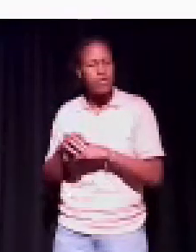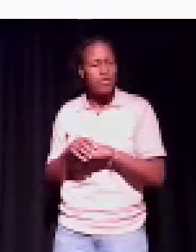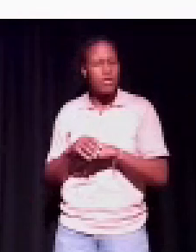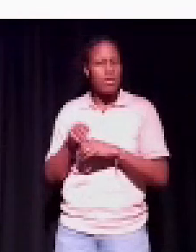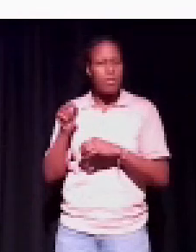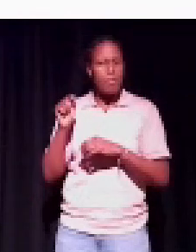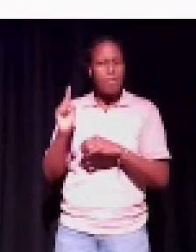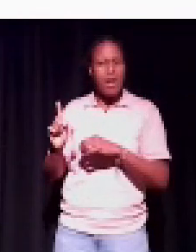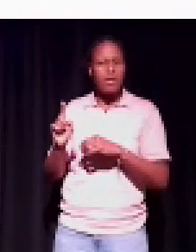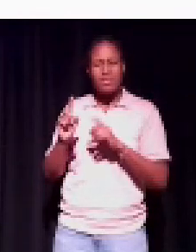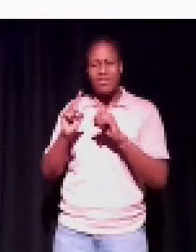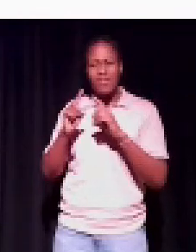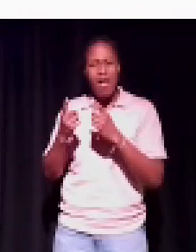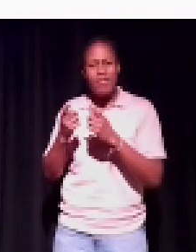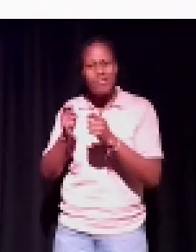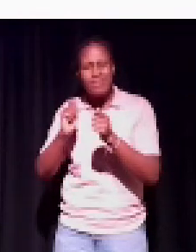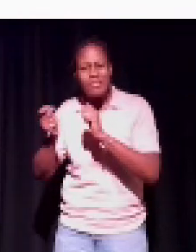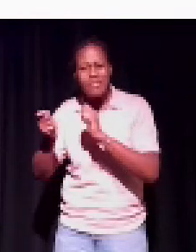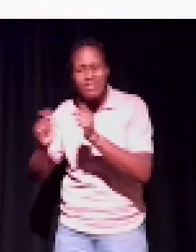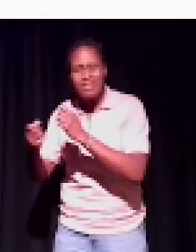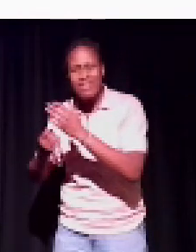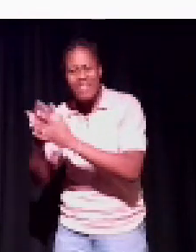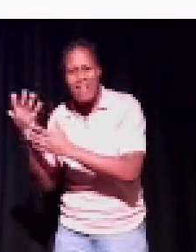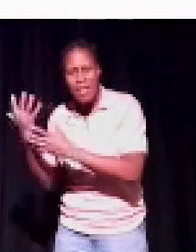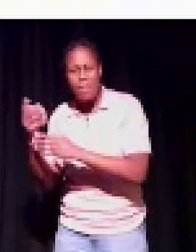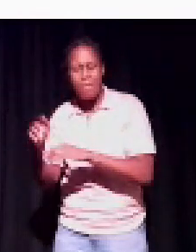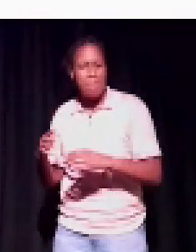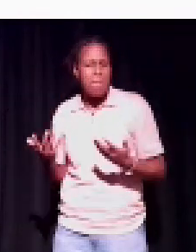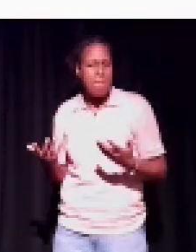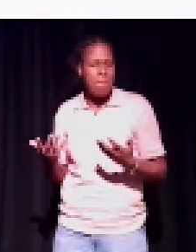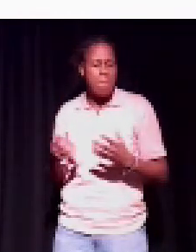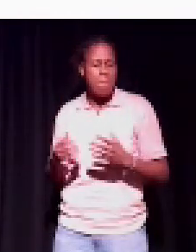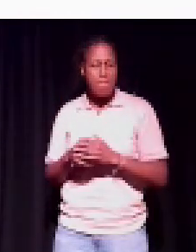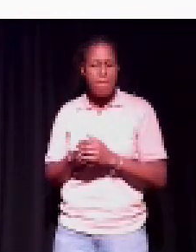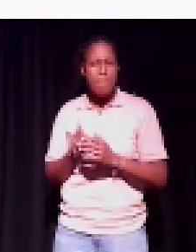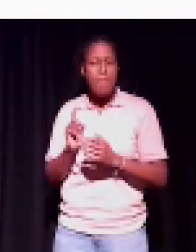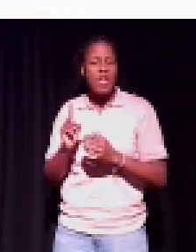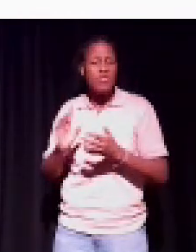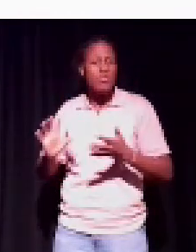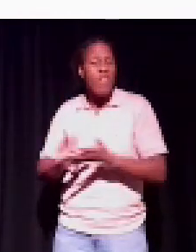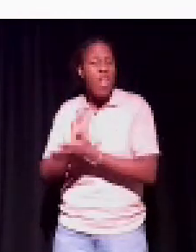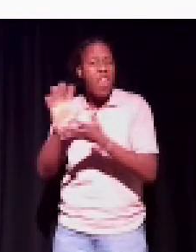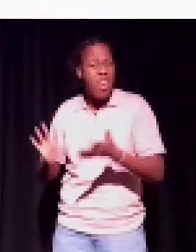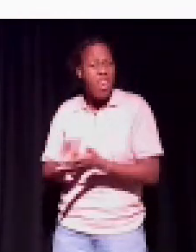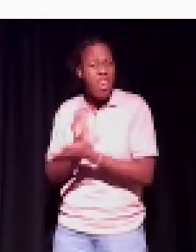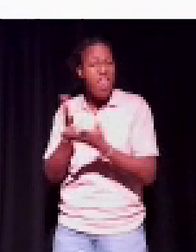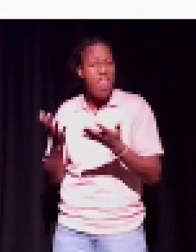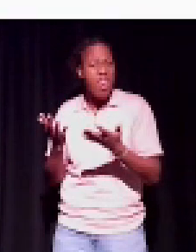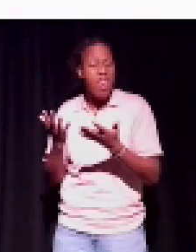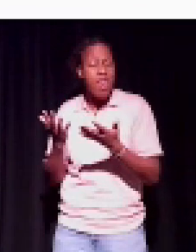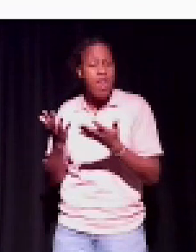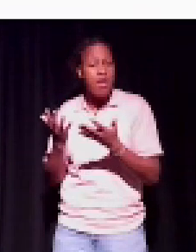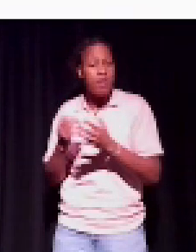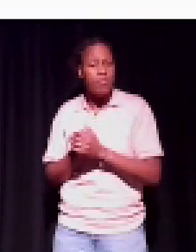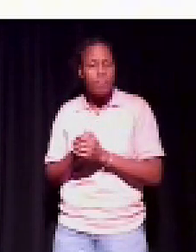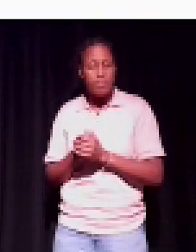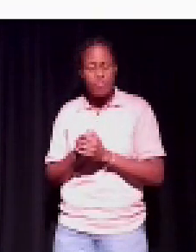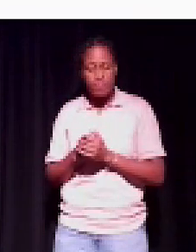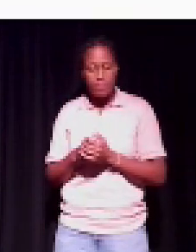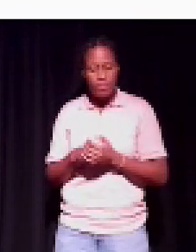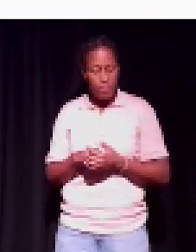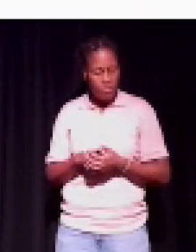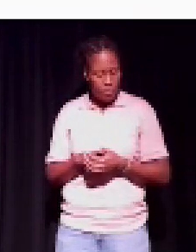instrument that you can develop a lot on because there's no physical feedback from it, but it is a good fun instrument and it's well thought out in the way it's made.